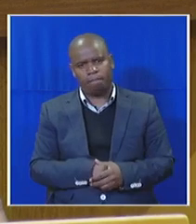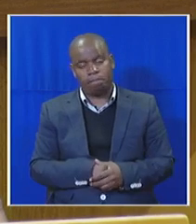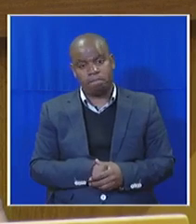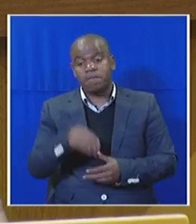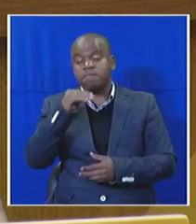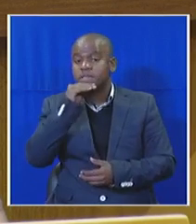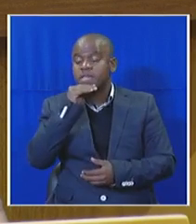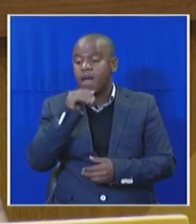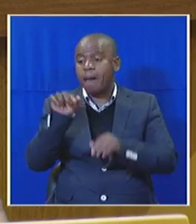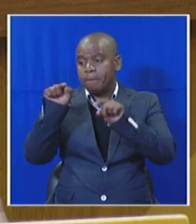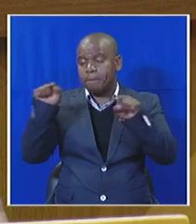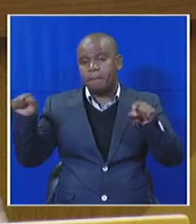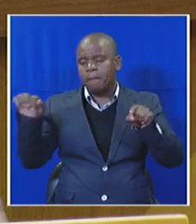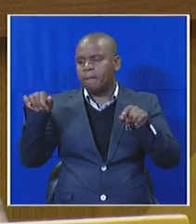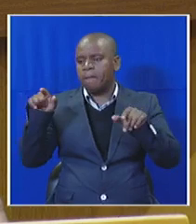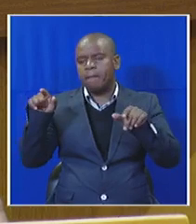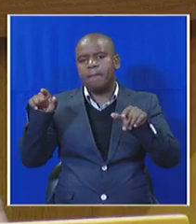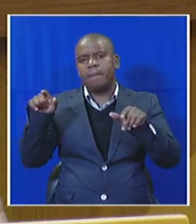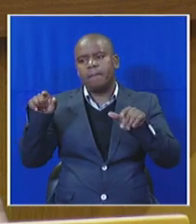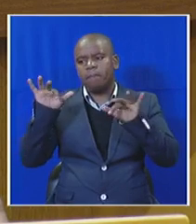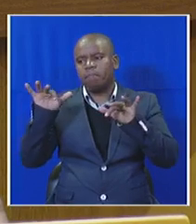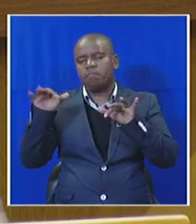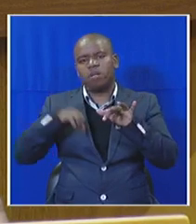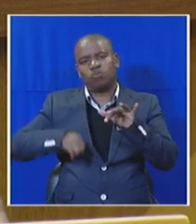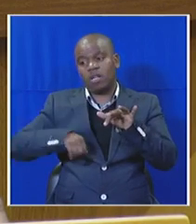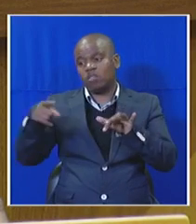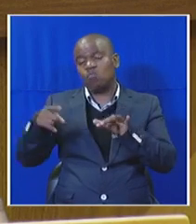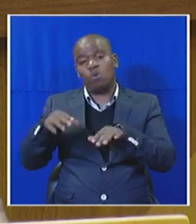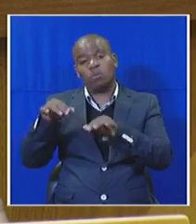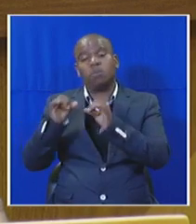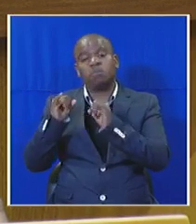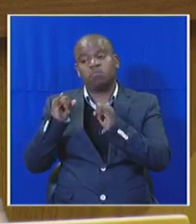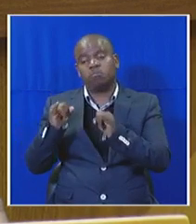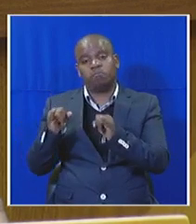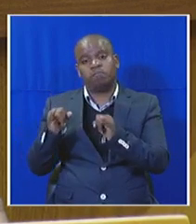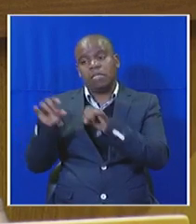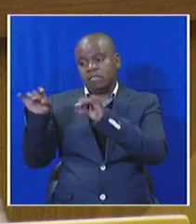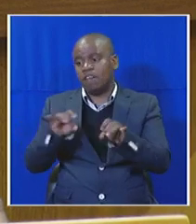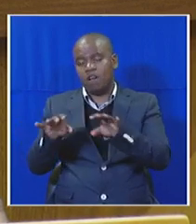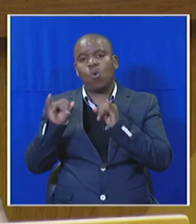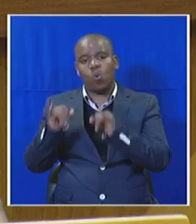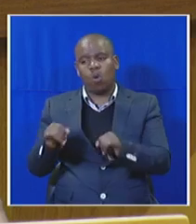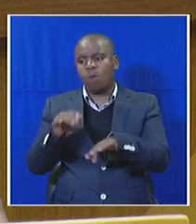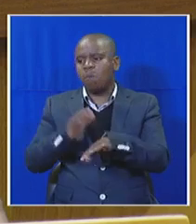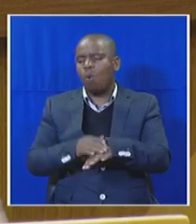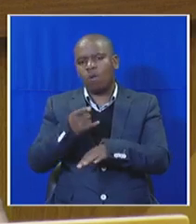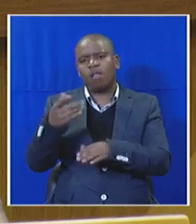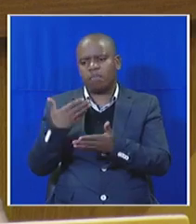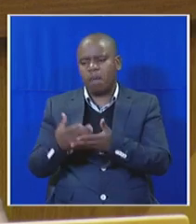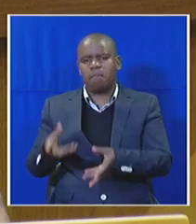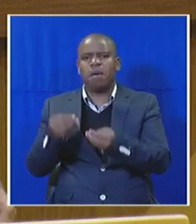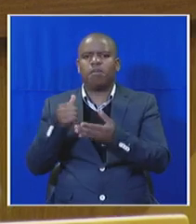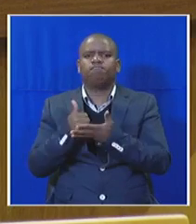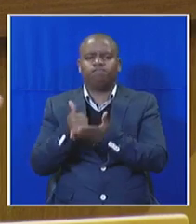bahlwempu kuzobonakala ukuthi kwenziwani ukuze basizwe ngoba kubalulekile ukuthi